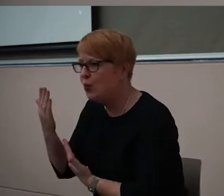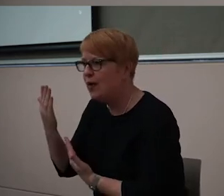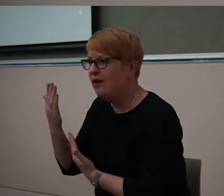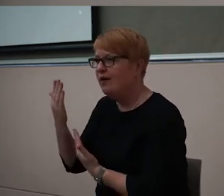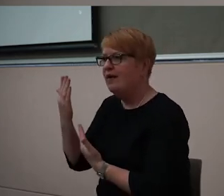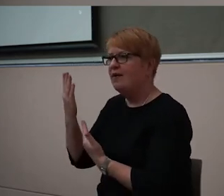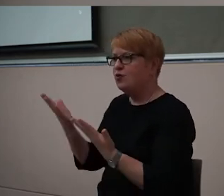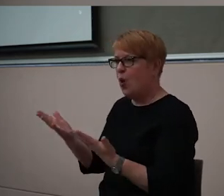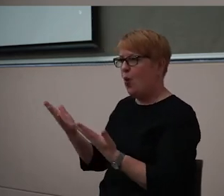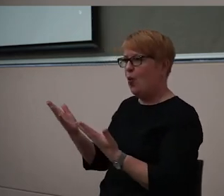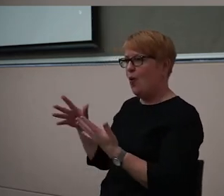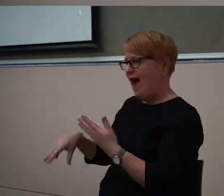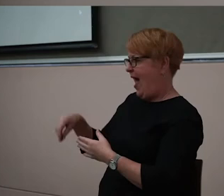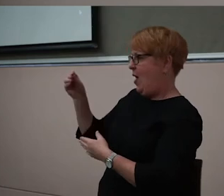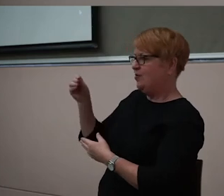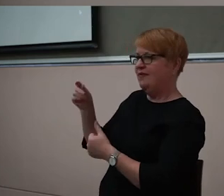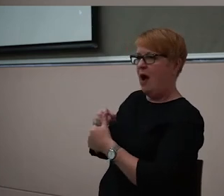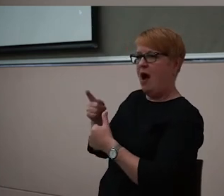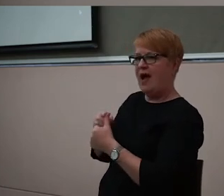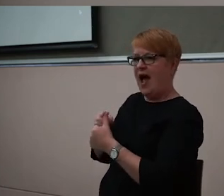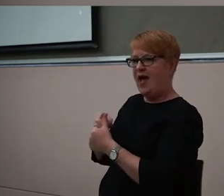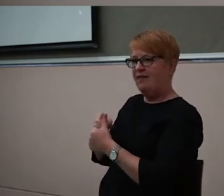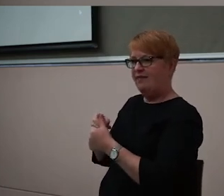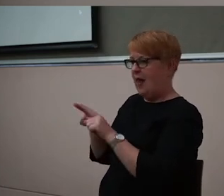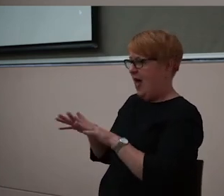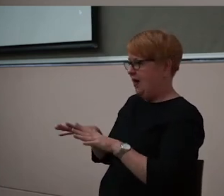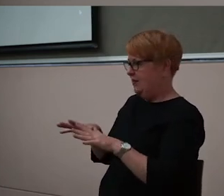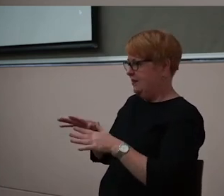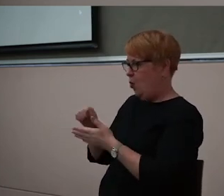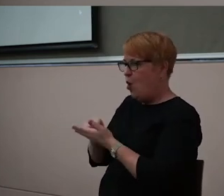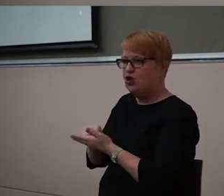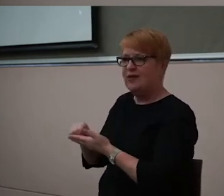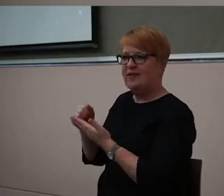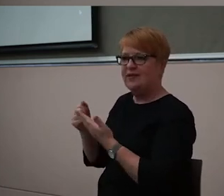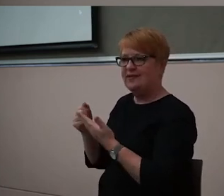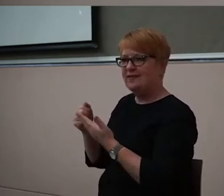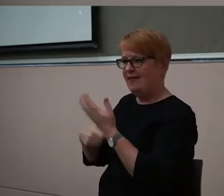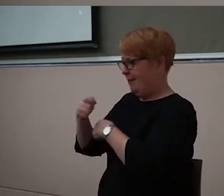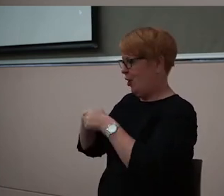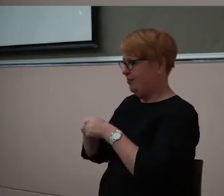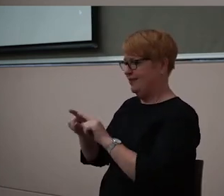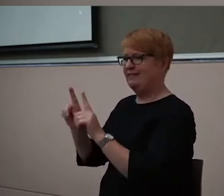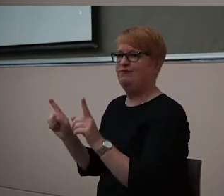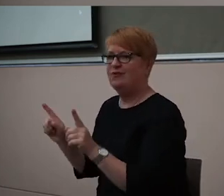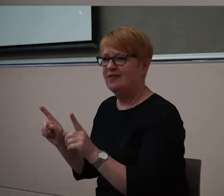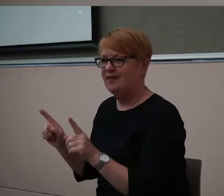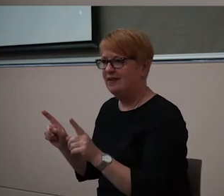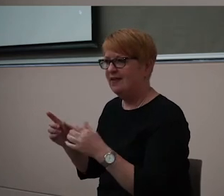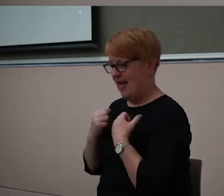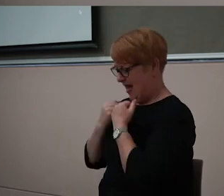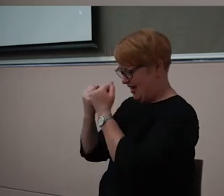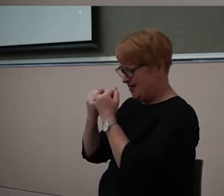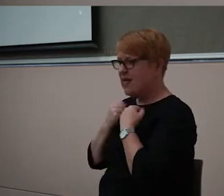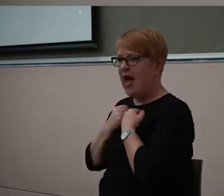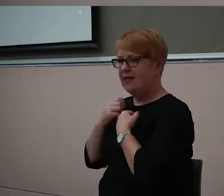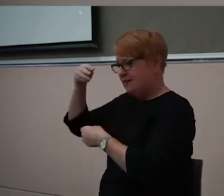archive, we wash things kind of ceremonially in yogurt, and they're all situated in sites that are bound up